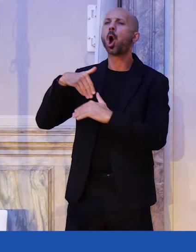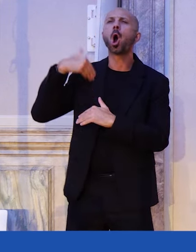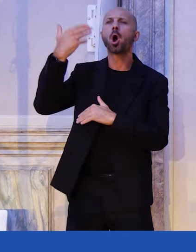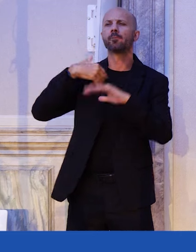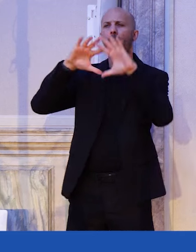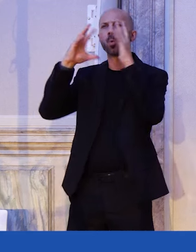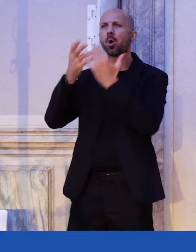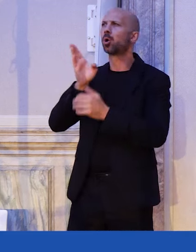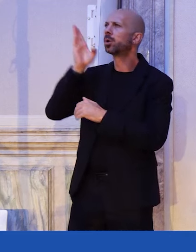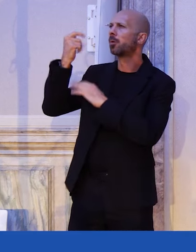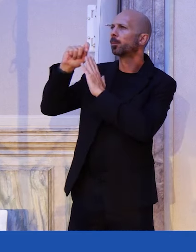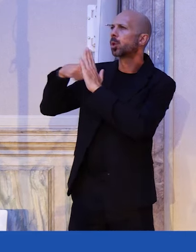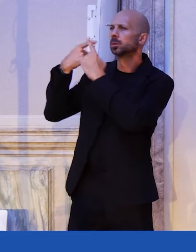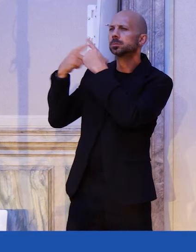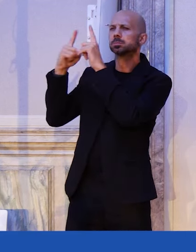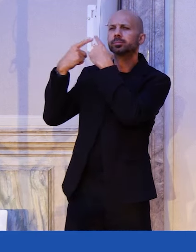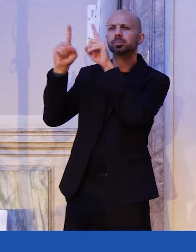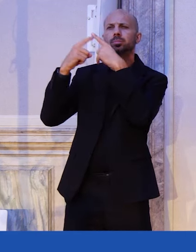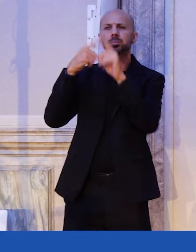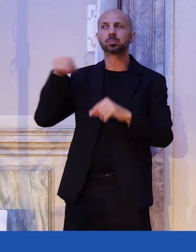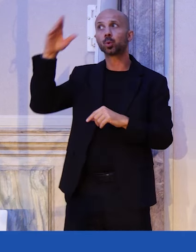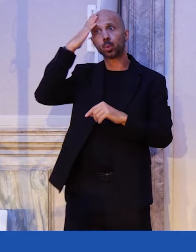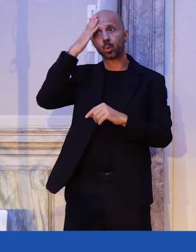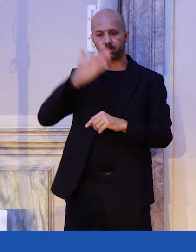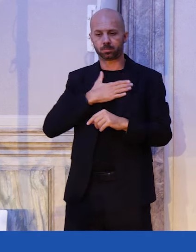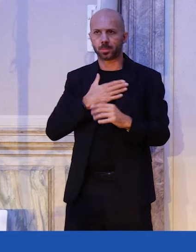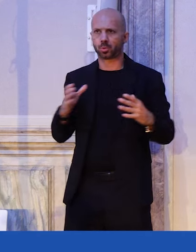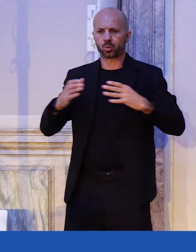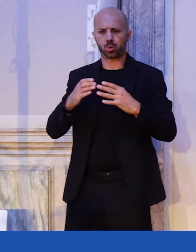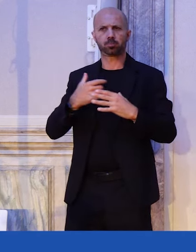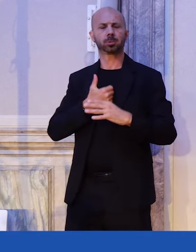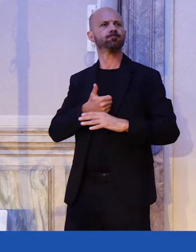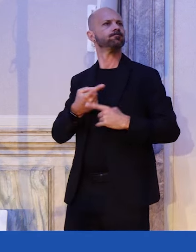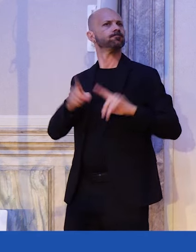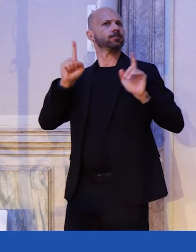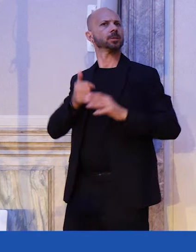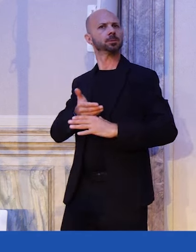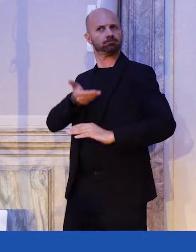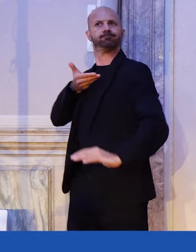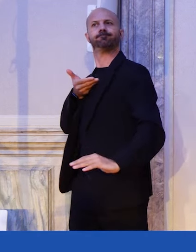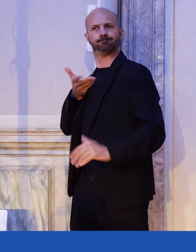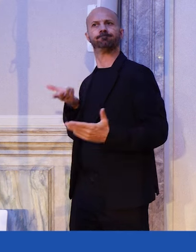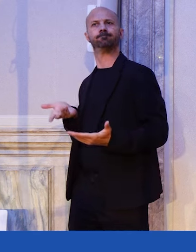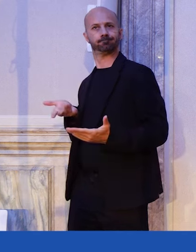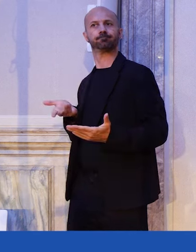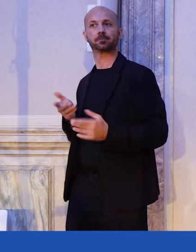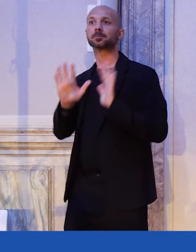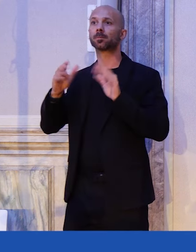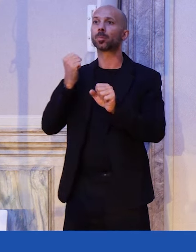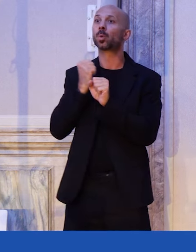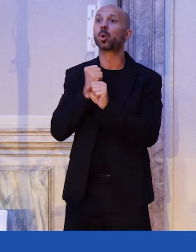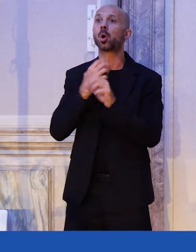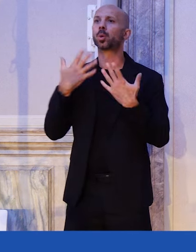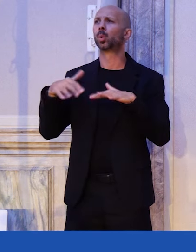self-organized assemble however our work is only possible with the strong support and consistent dedication we receive